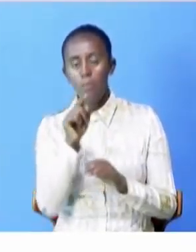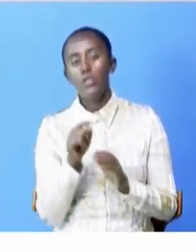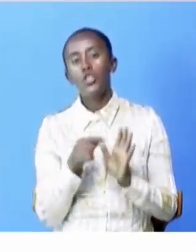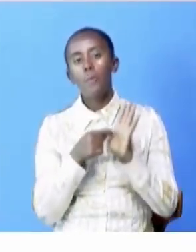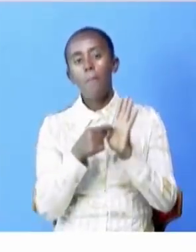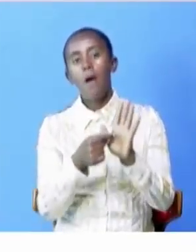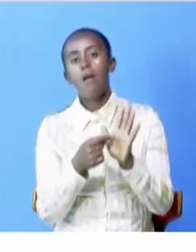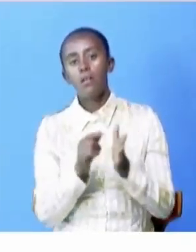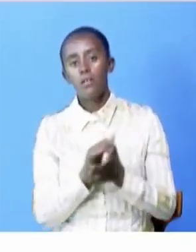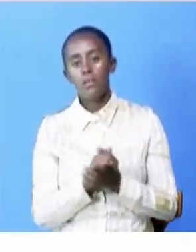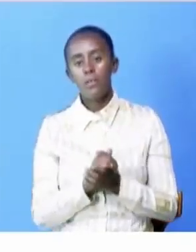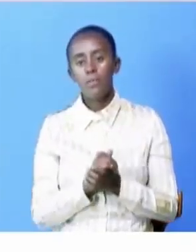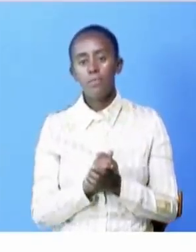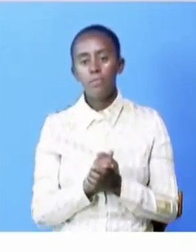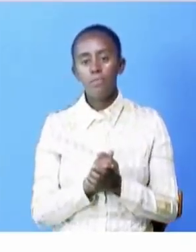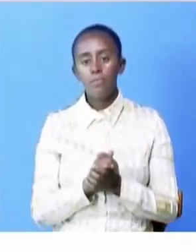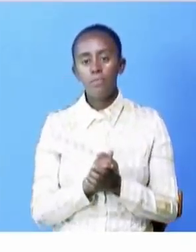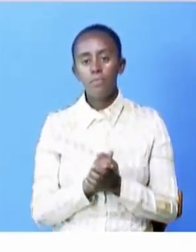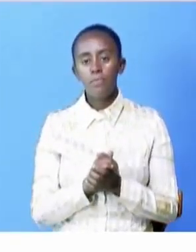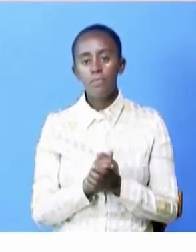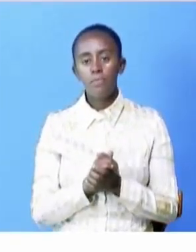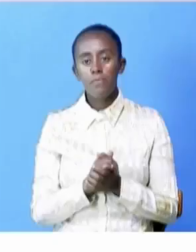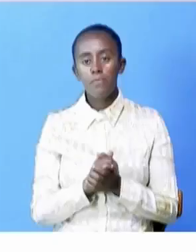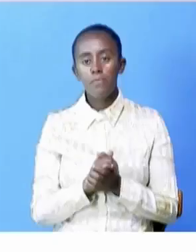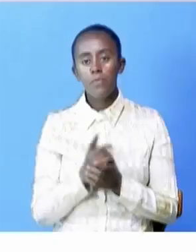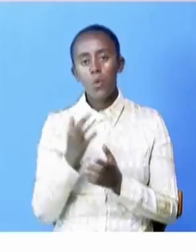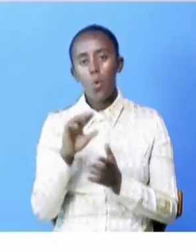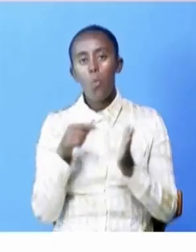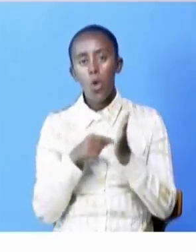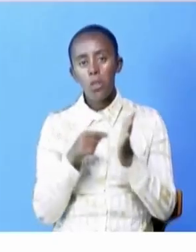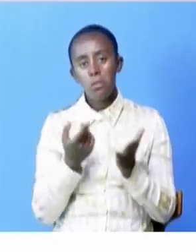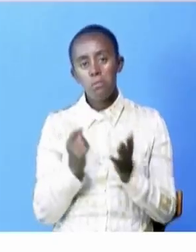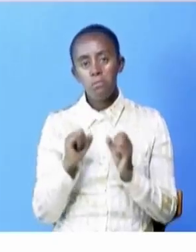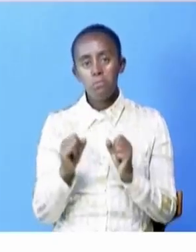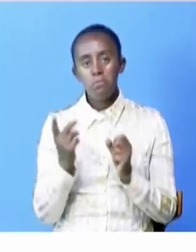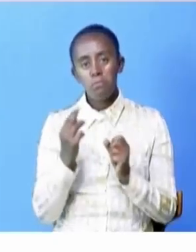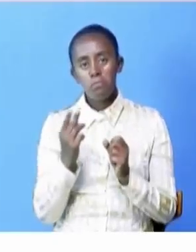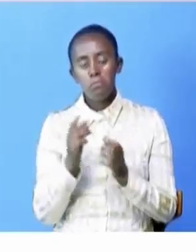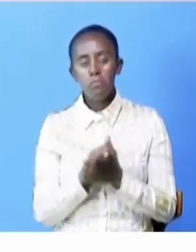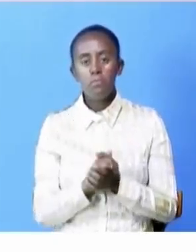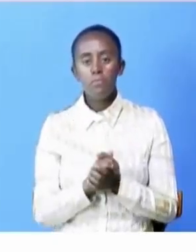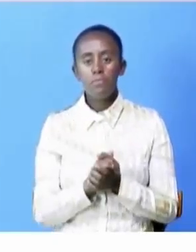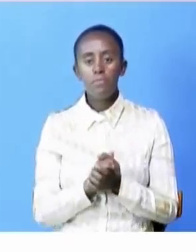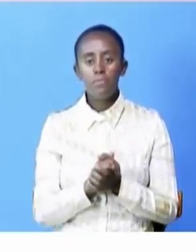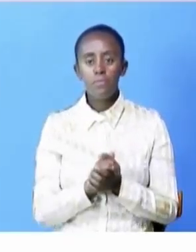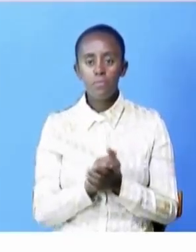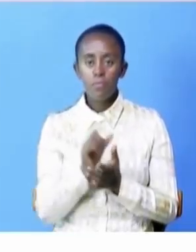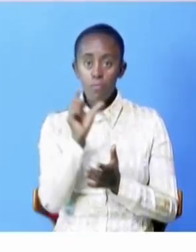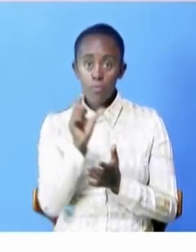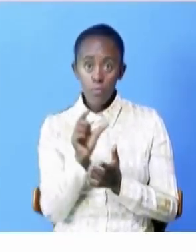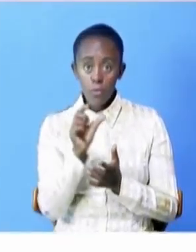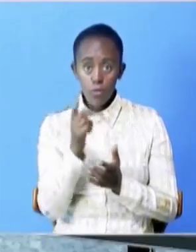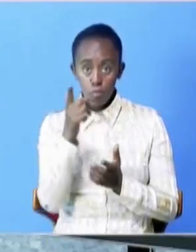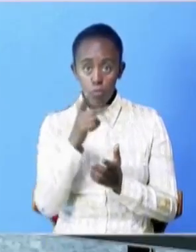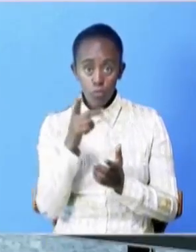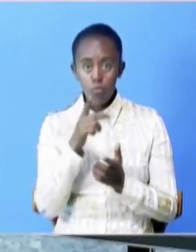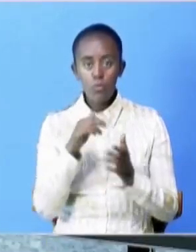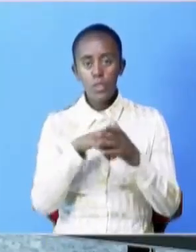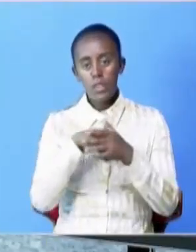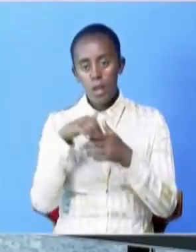exclamation mark or point, exclamation point. So these are what? These